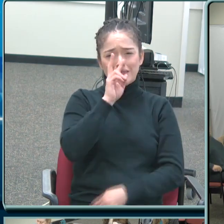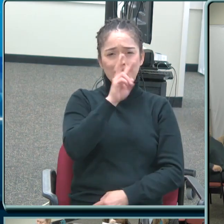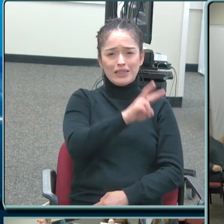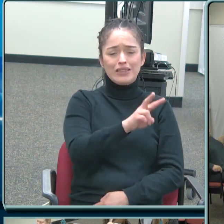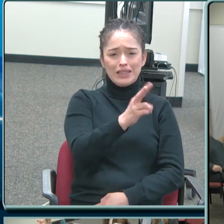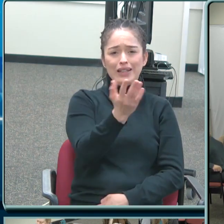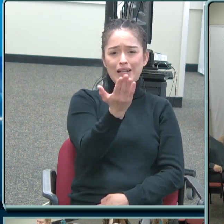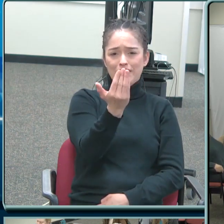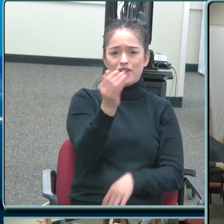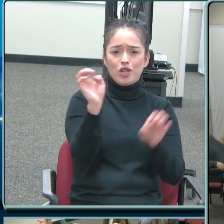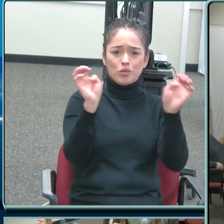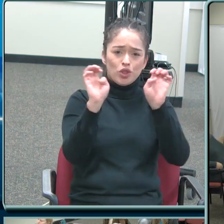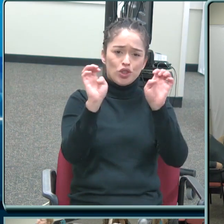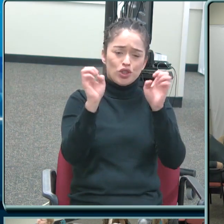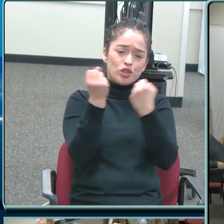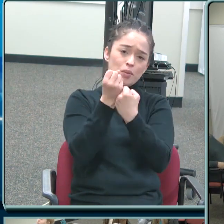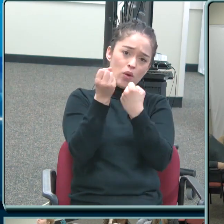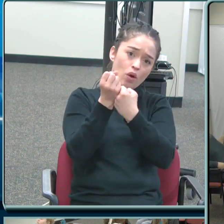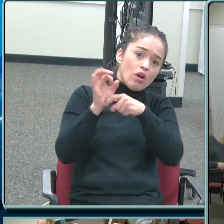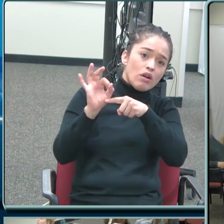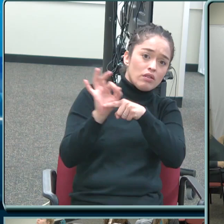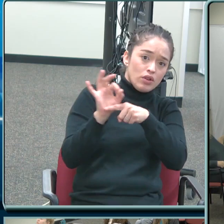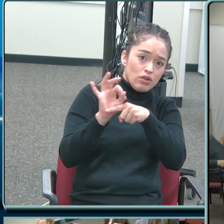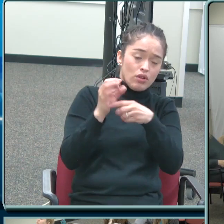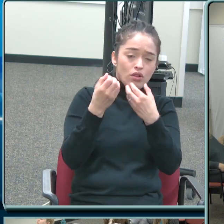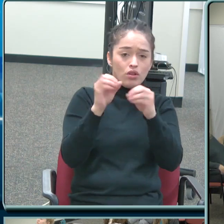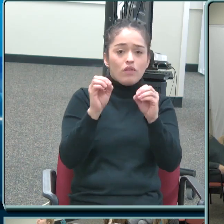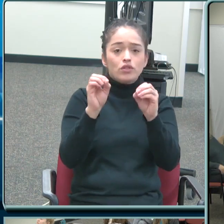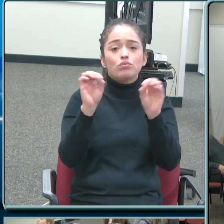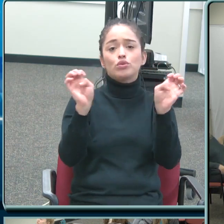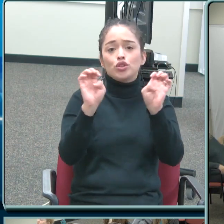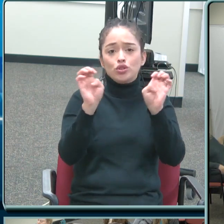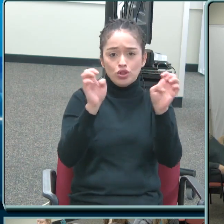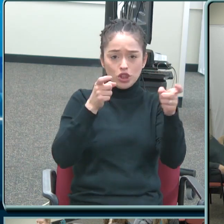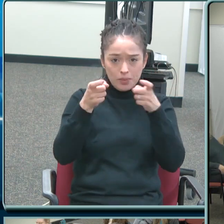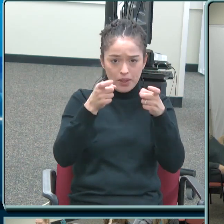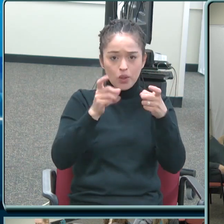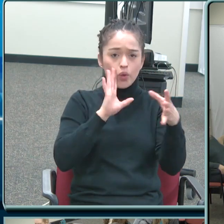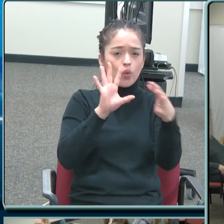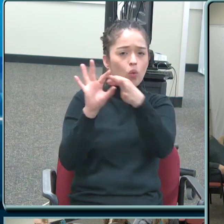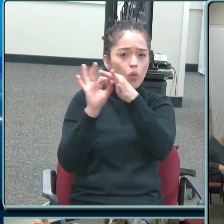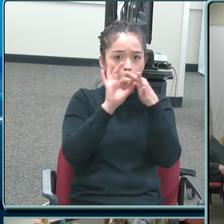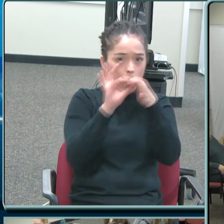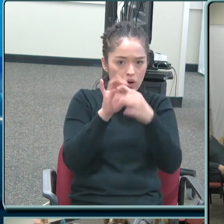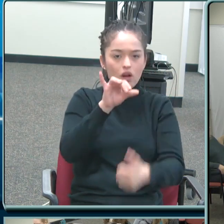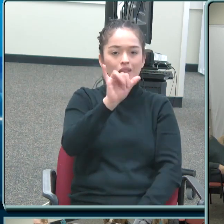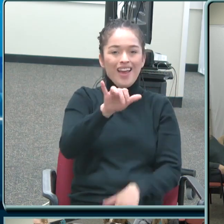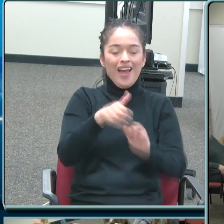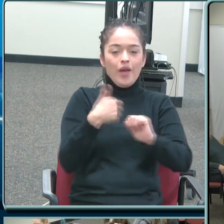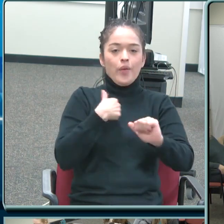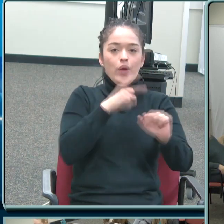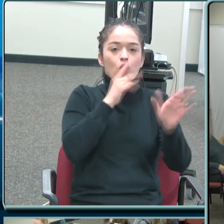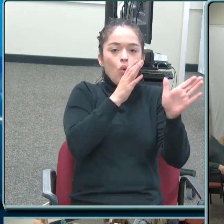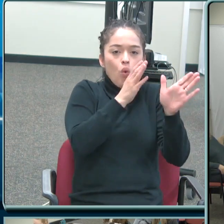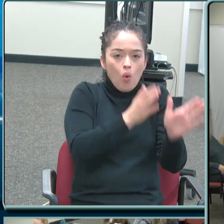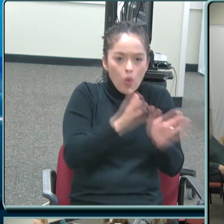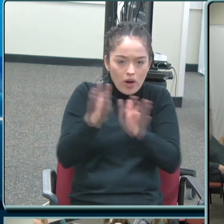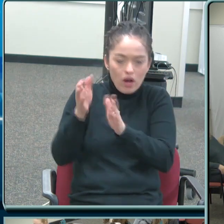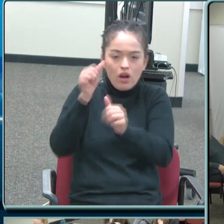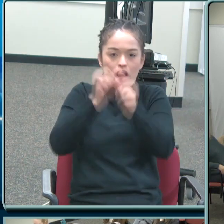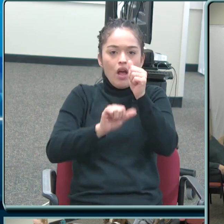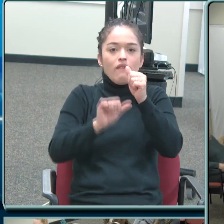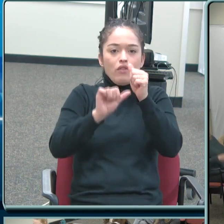15 emergency support functions that the Office of Emergency Management coordinates, and this is how we are organized in a county